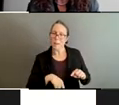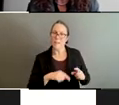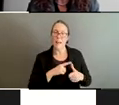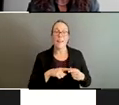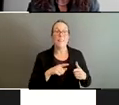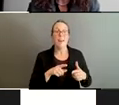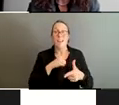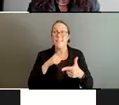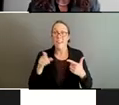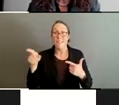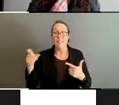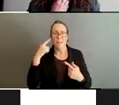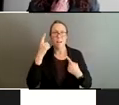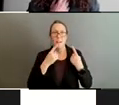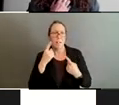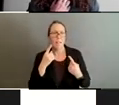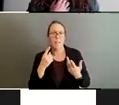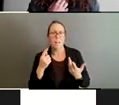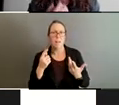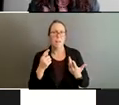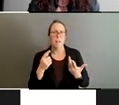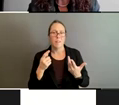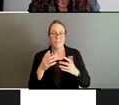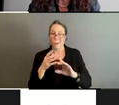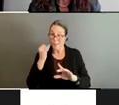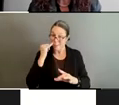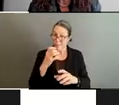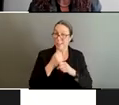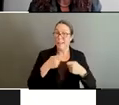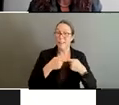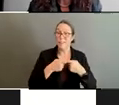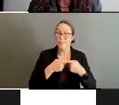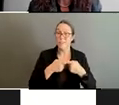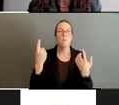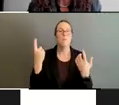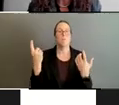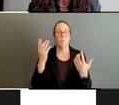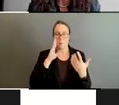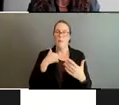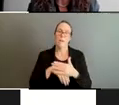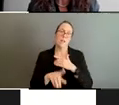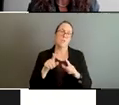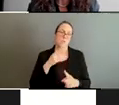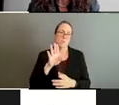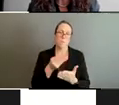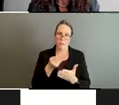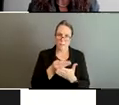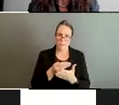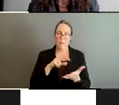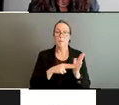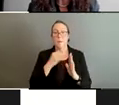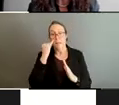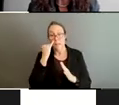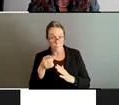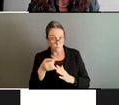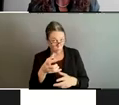are they going to go. And so if you're receiving them electronically, you're always going to be able to have access to them. So if you do get them and you wanted to